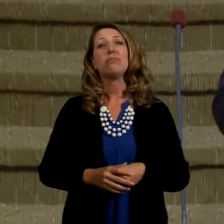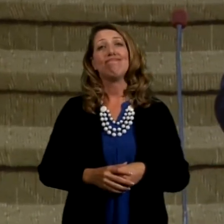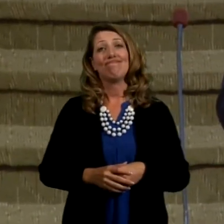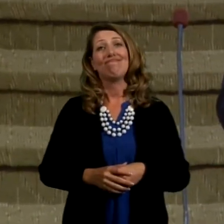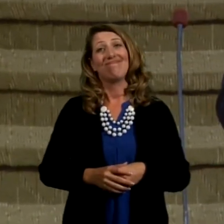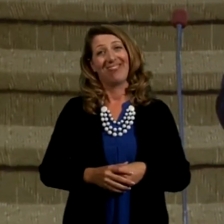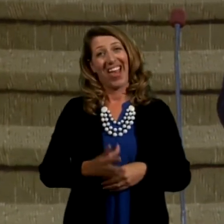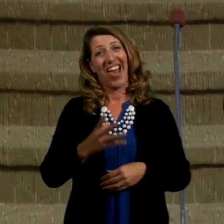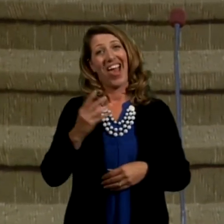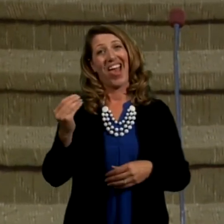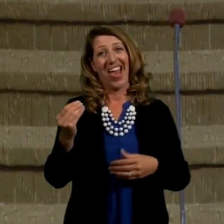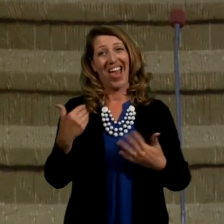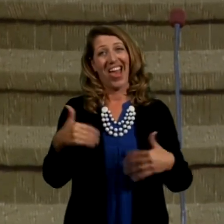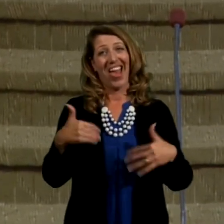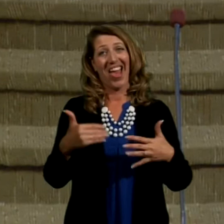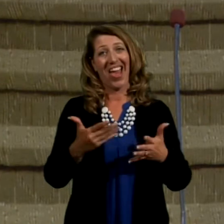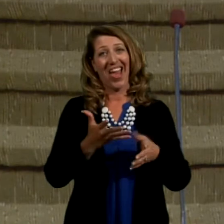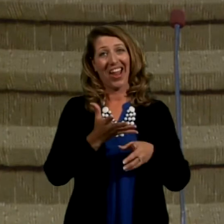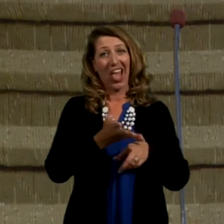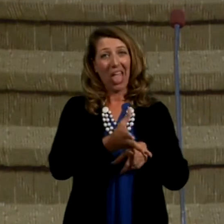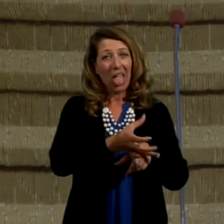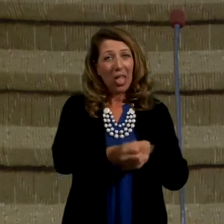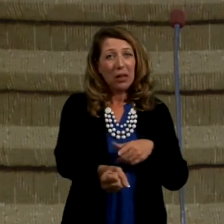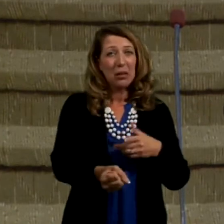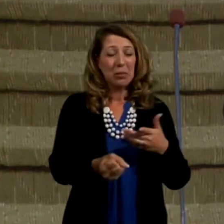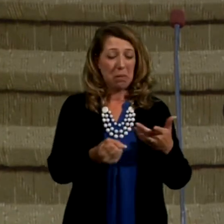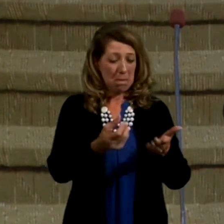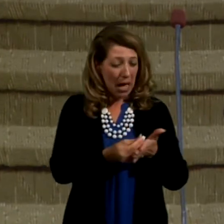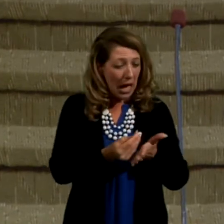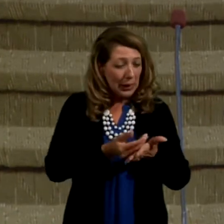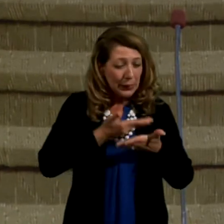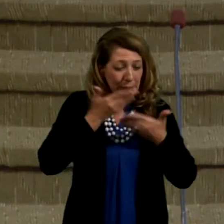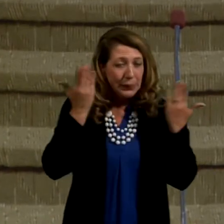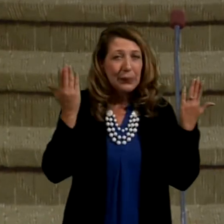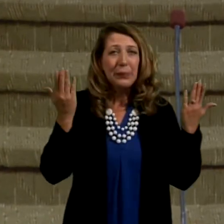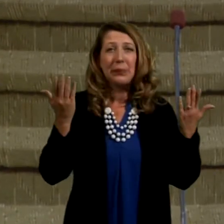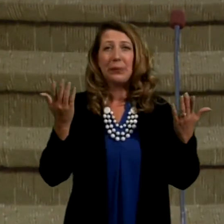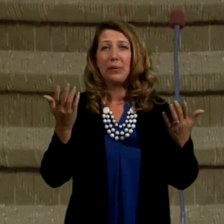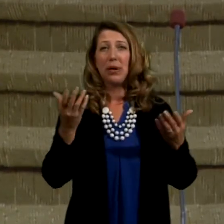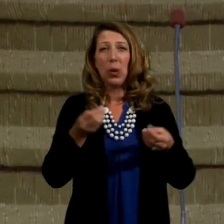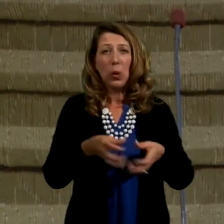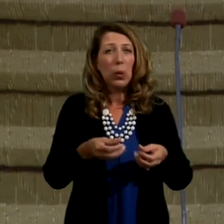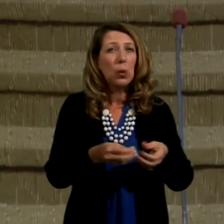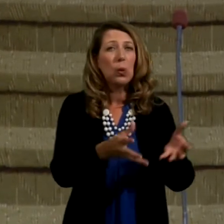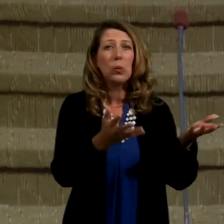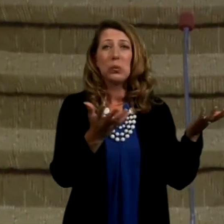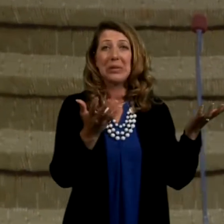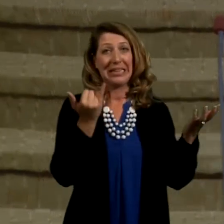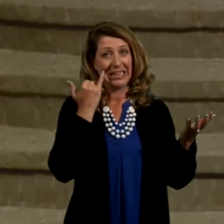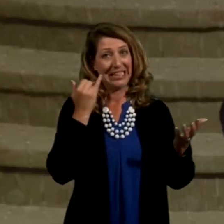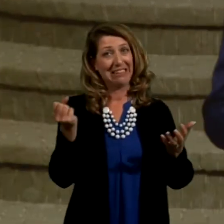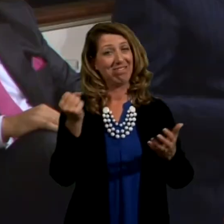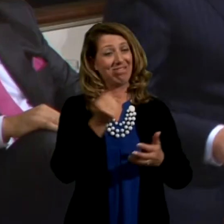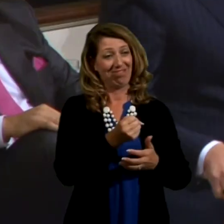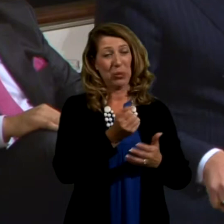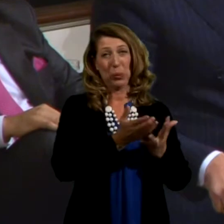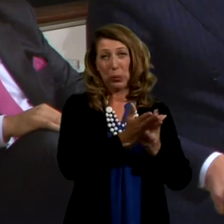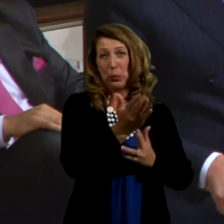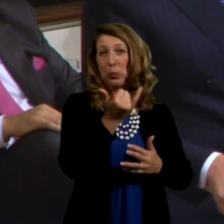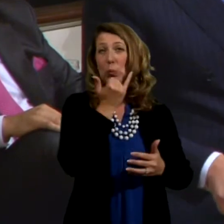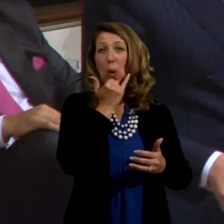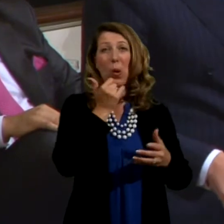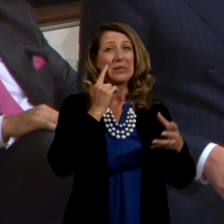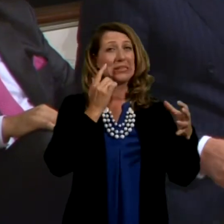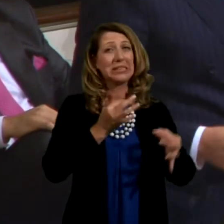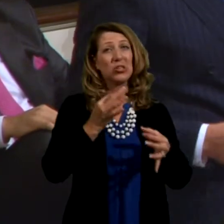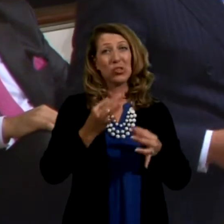costly. Resources are lost if you put yourself in a storm that you're not supposed to be in. You make some